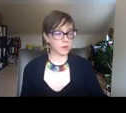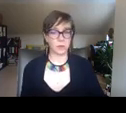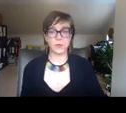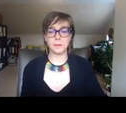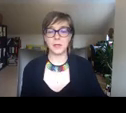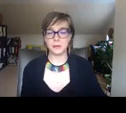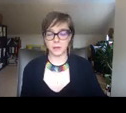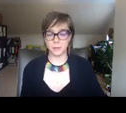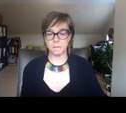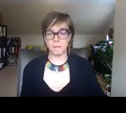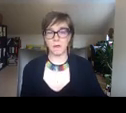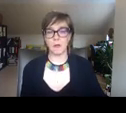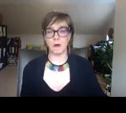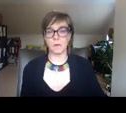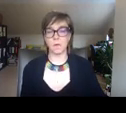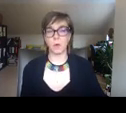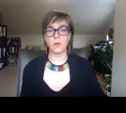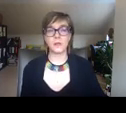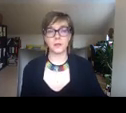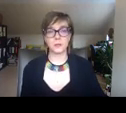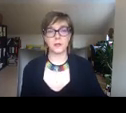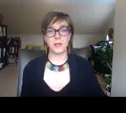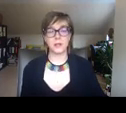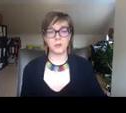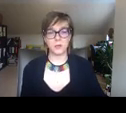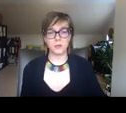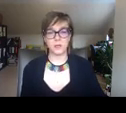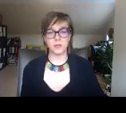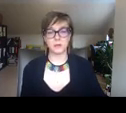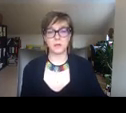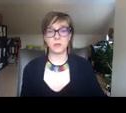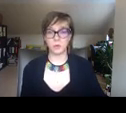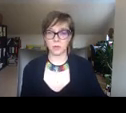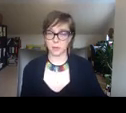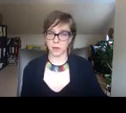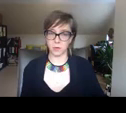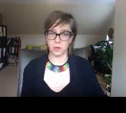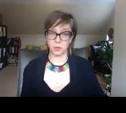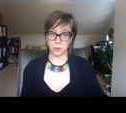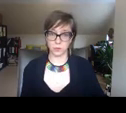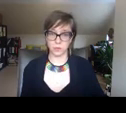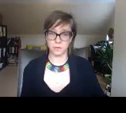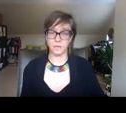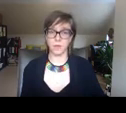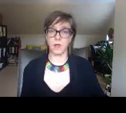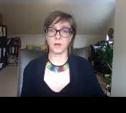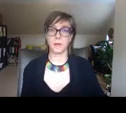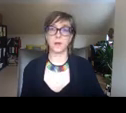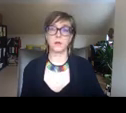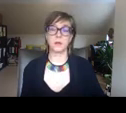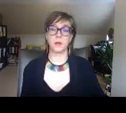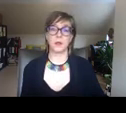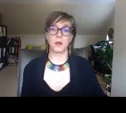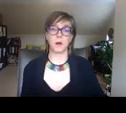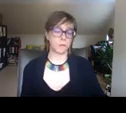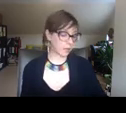that I noticed almost immediately was that there's been an increase in news stories about interpreters and